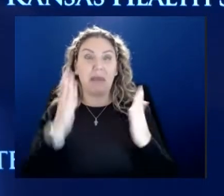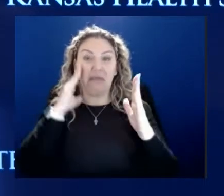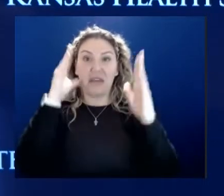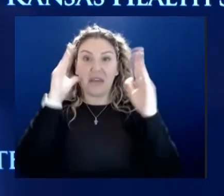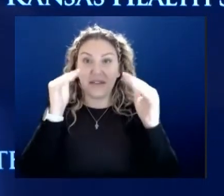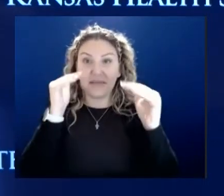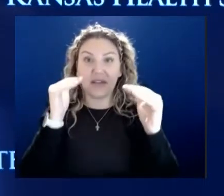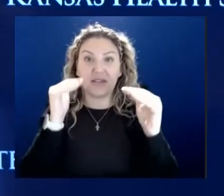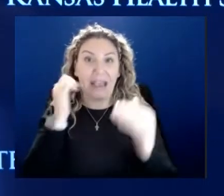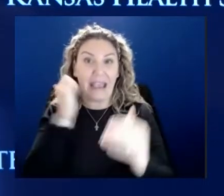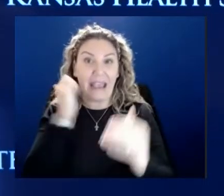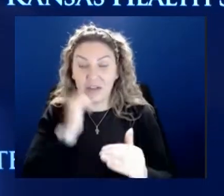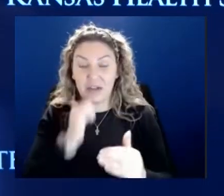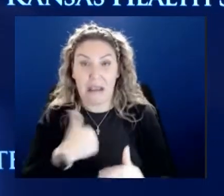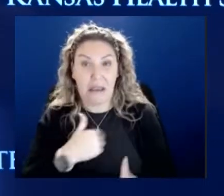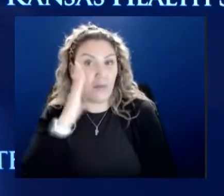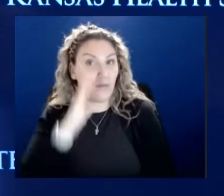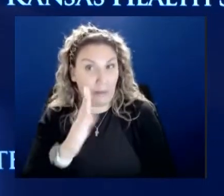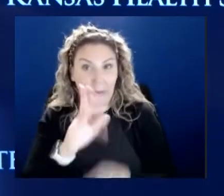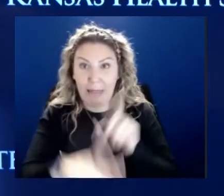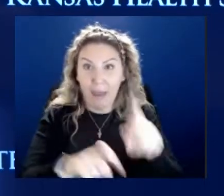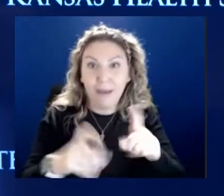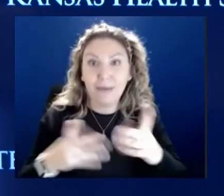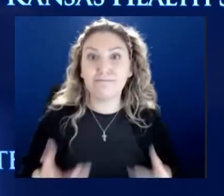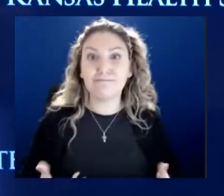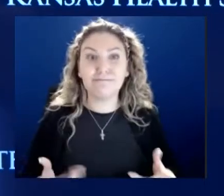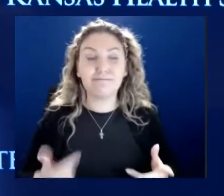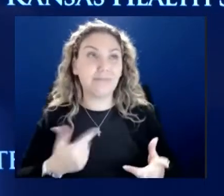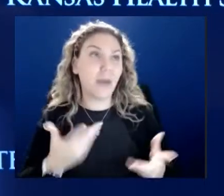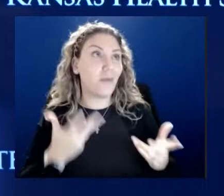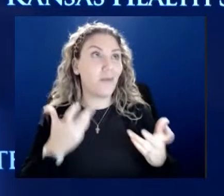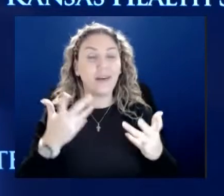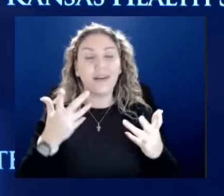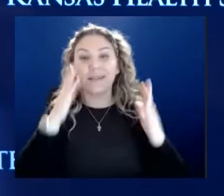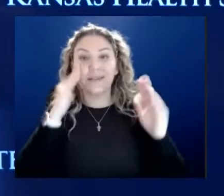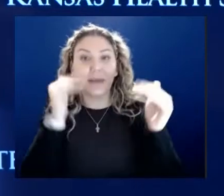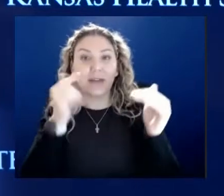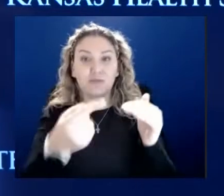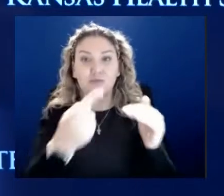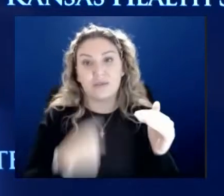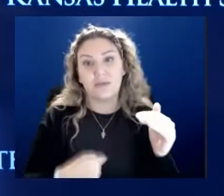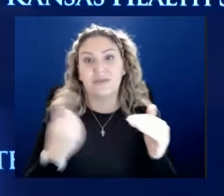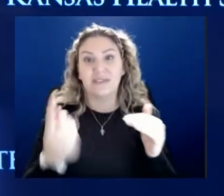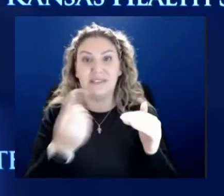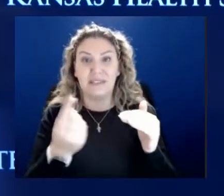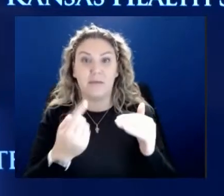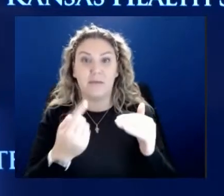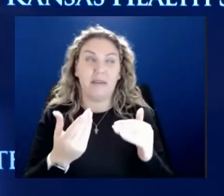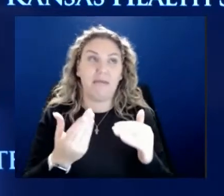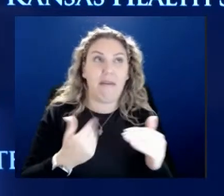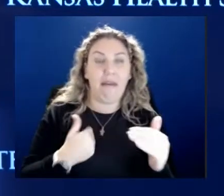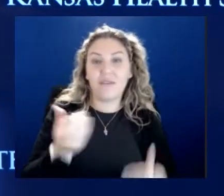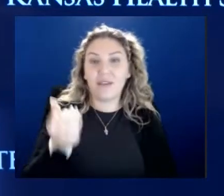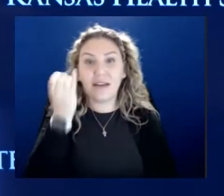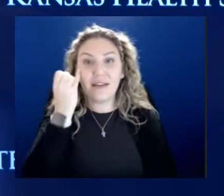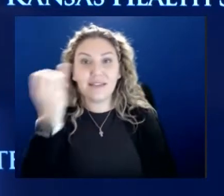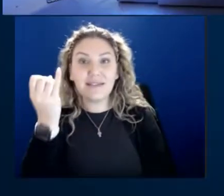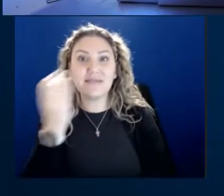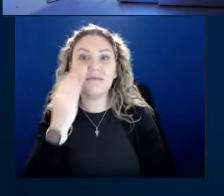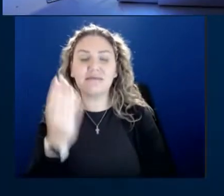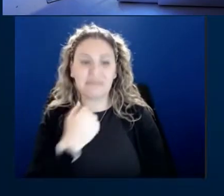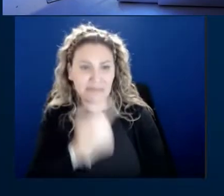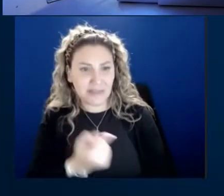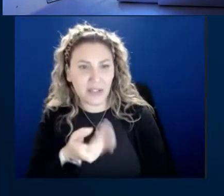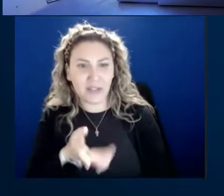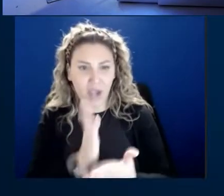every day I'm going to ask. Every day I'm going to want to expect you to say something to me that tells me, really, gives me an idea how your day was. And tell them it's okay that it's not always